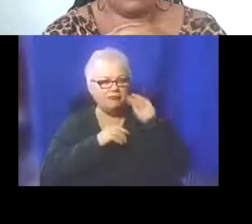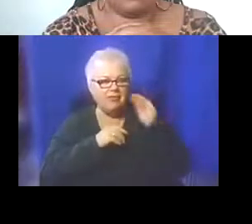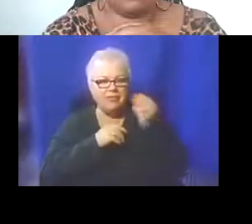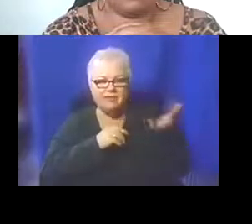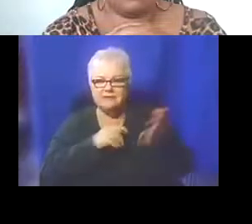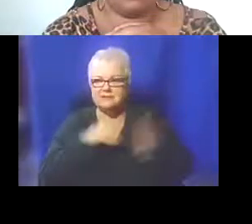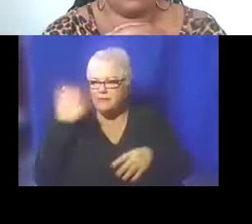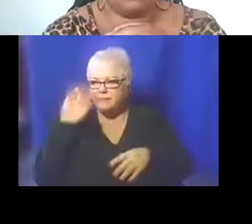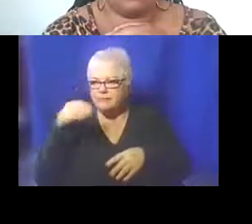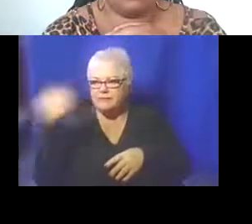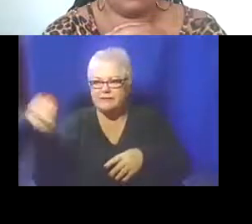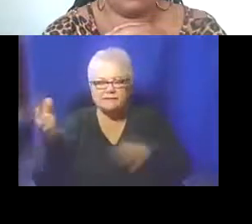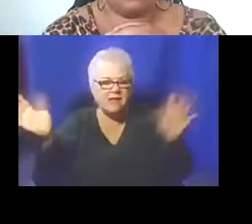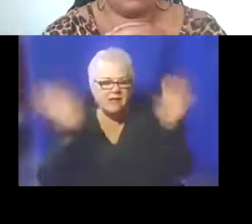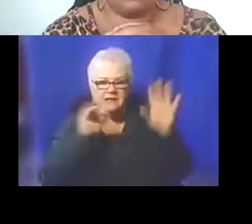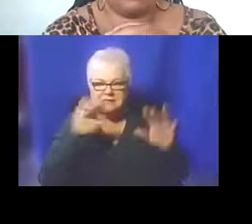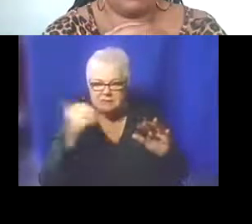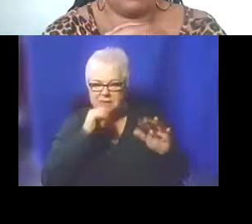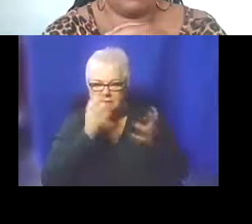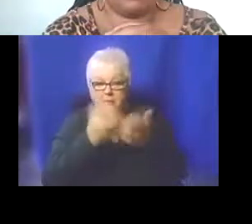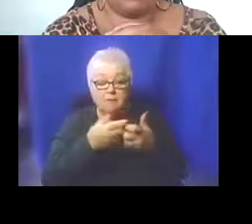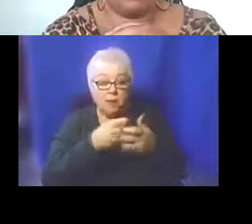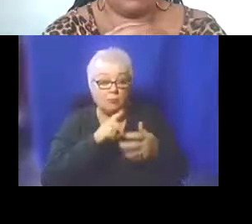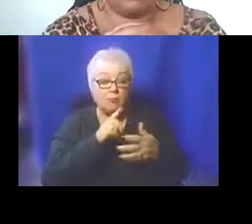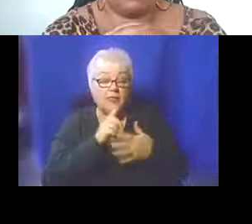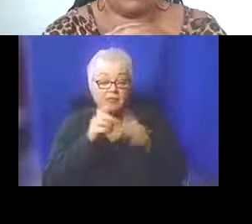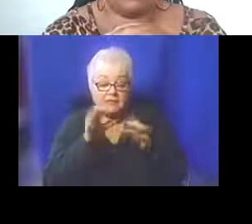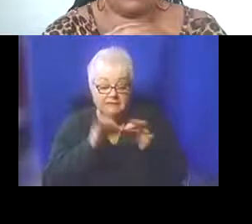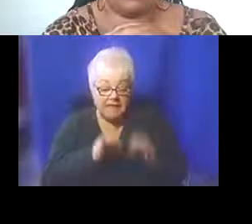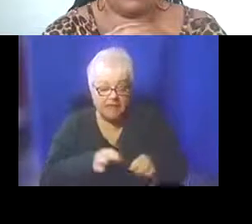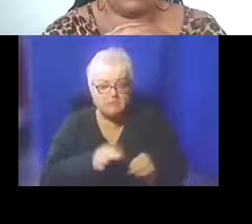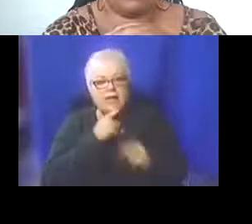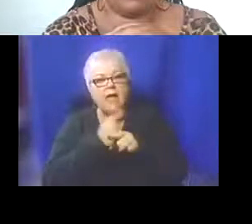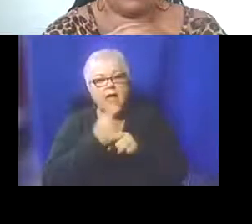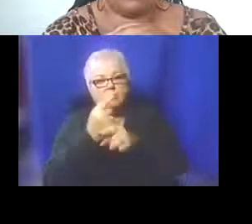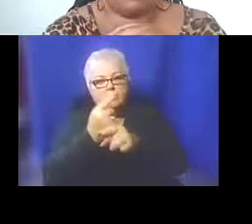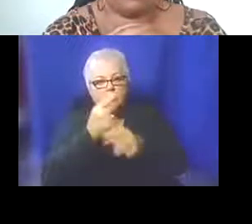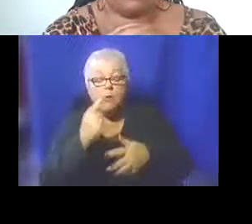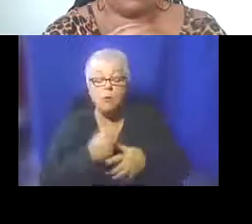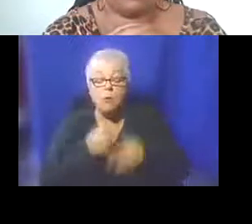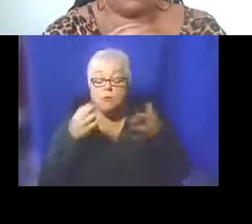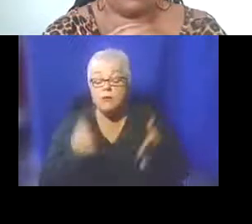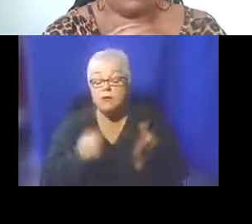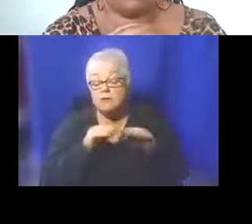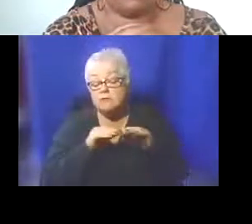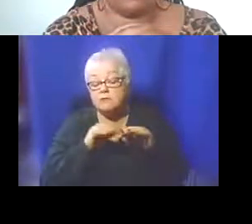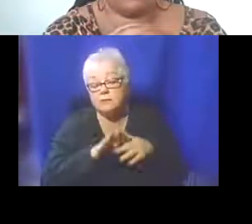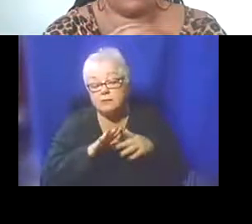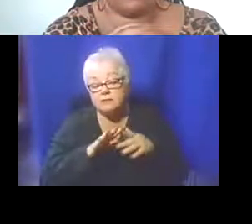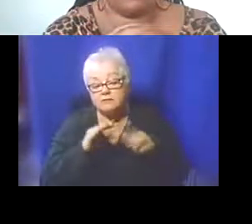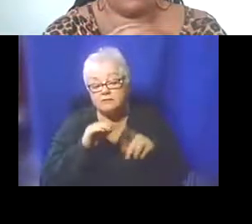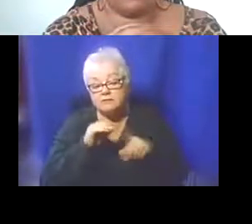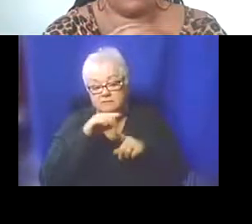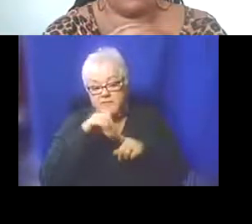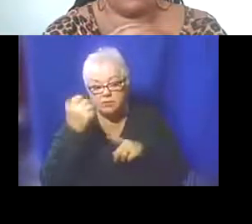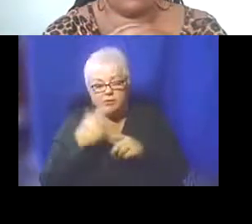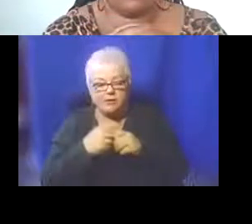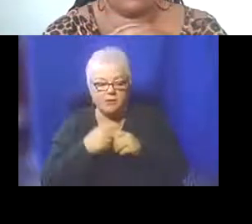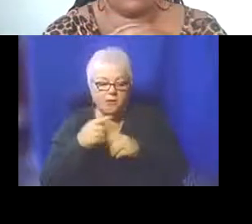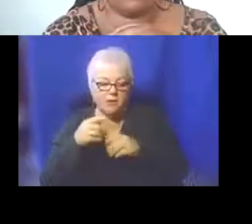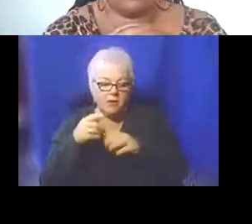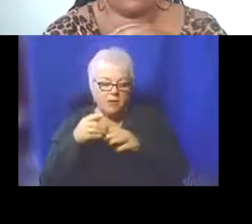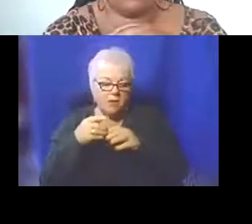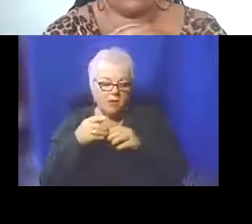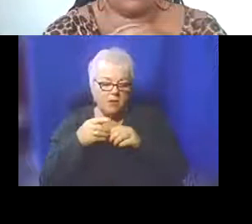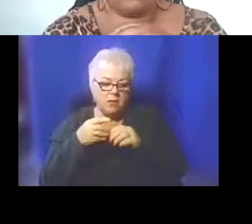the actual recall, accurate. One way to explain how trauma affects memory is with a simple example of Post-it notes. Let's